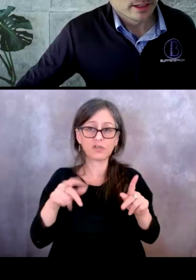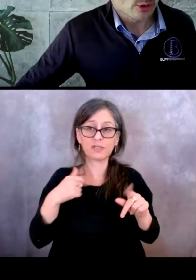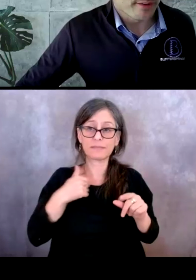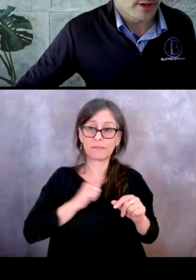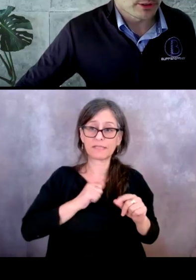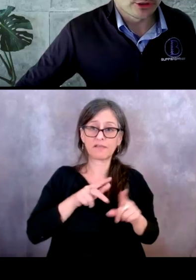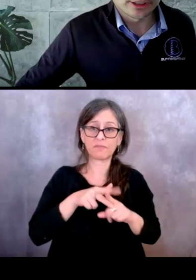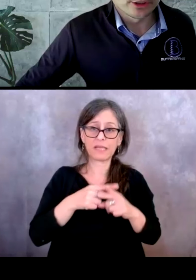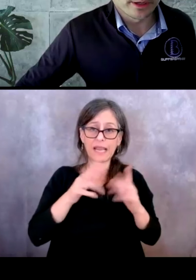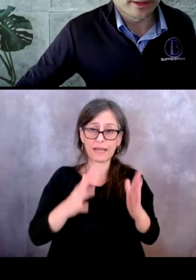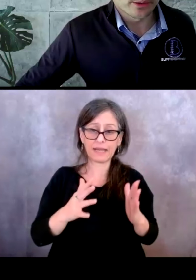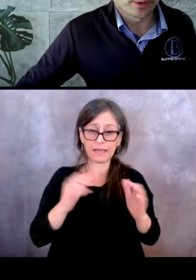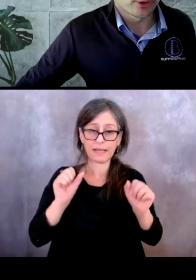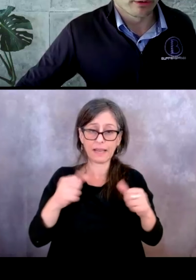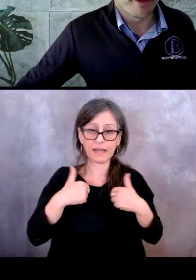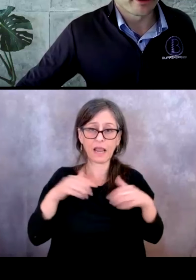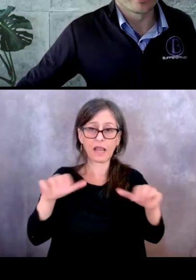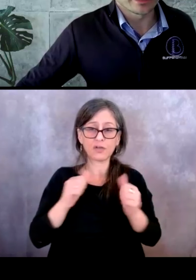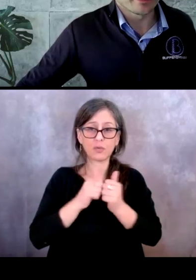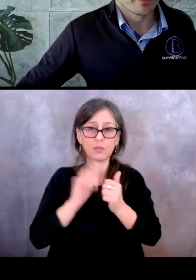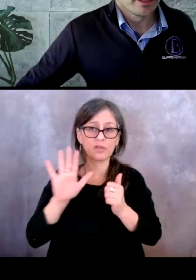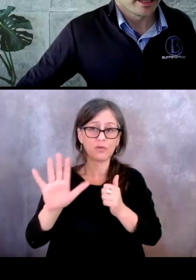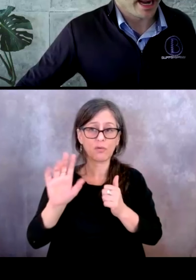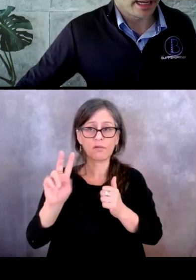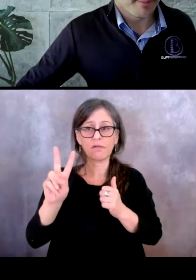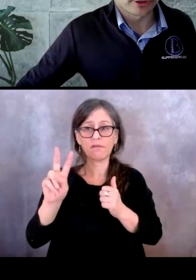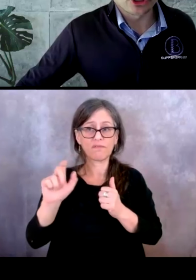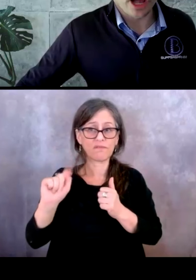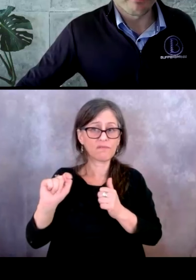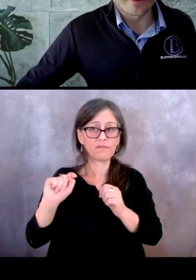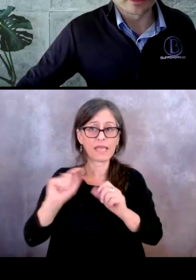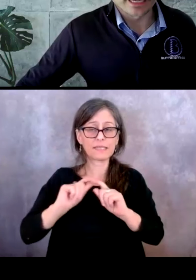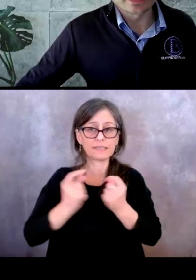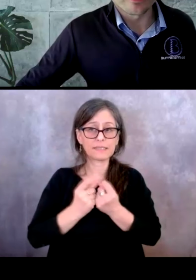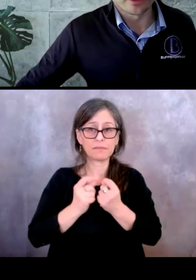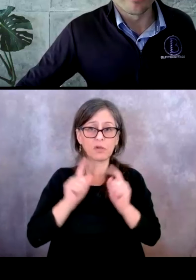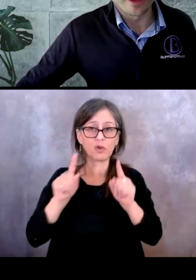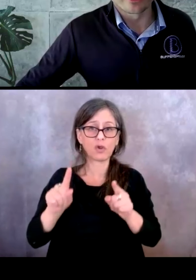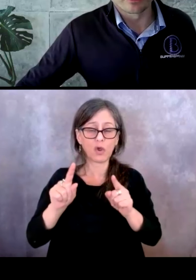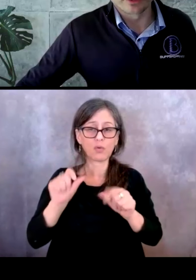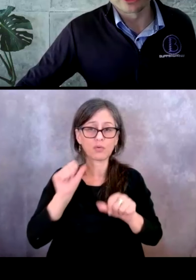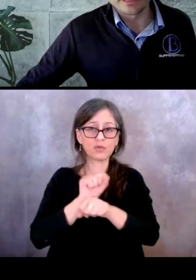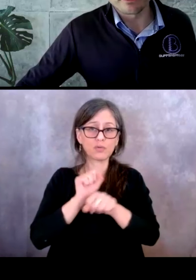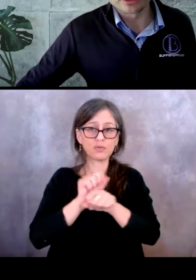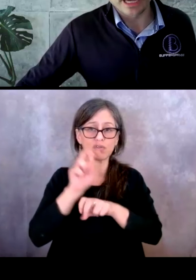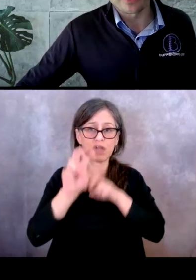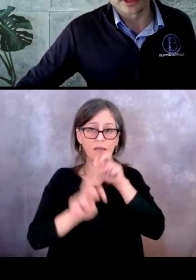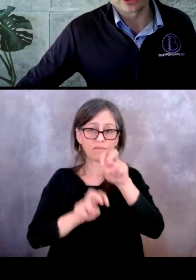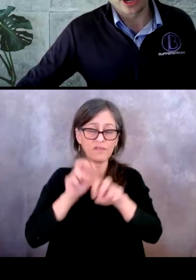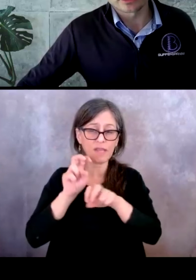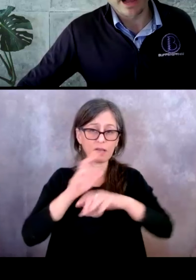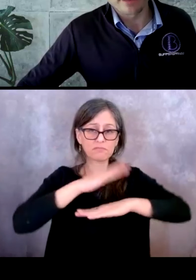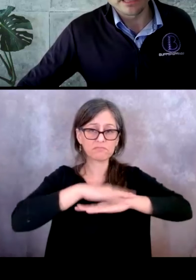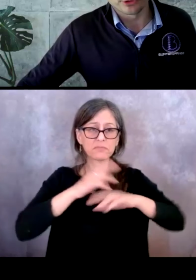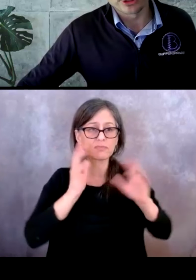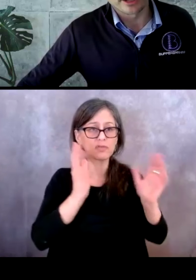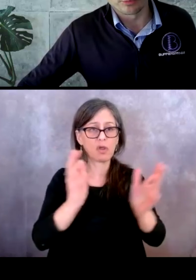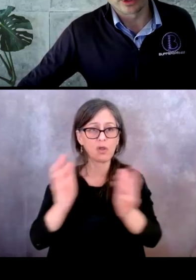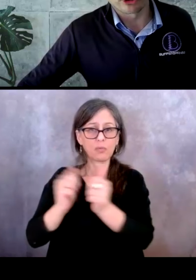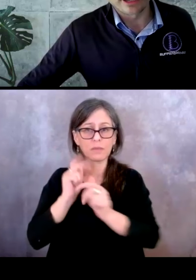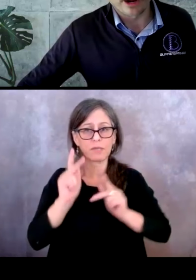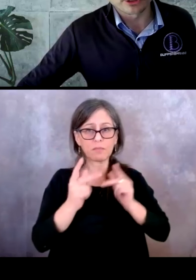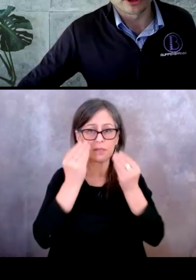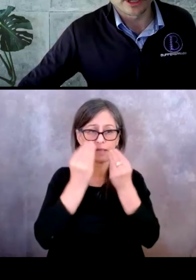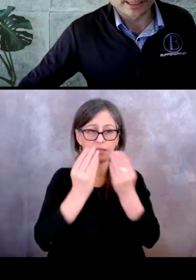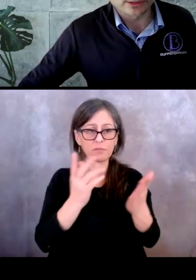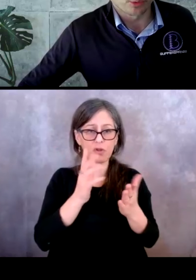mechanic, do I have the opportunity to do anything with your veteran team? Can I come out to job fairs as a fellow veteran when your team goes out there and talk to my people to tell them